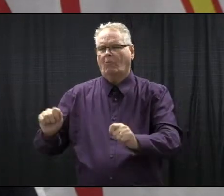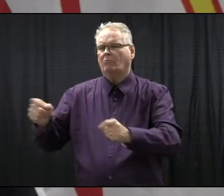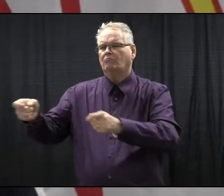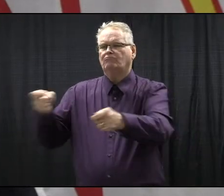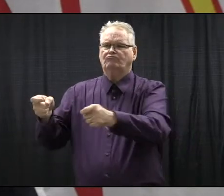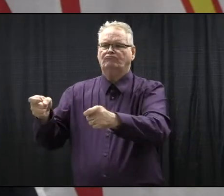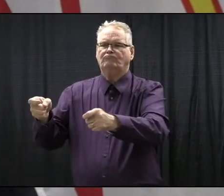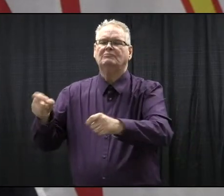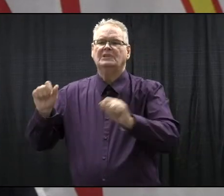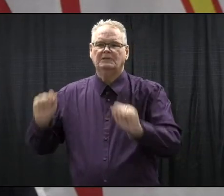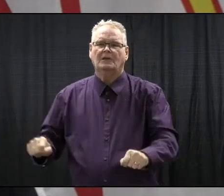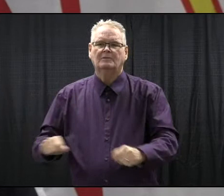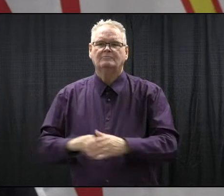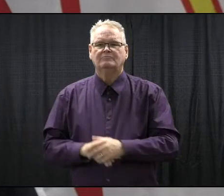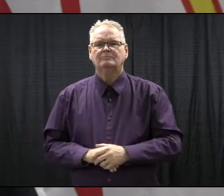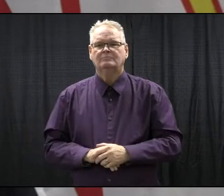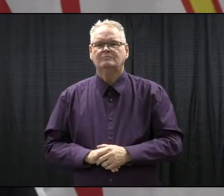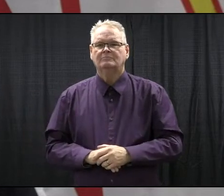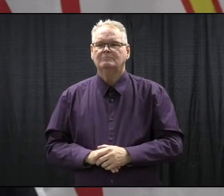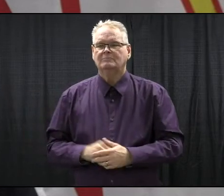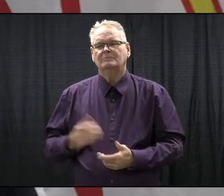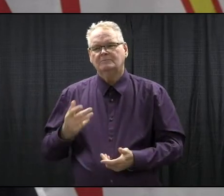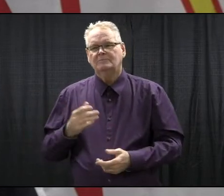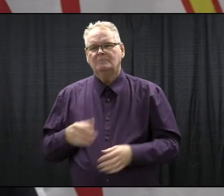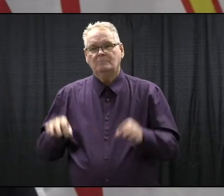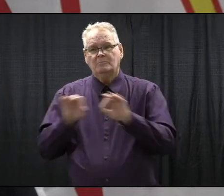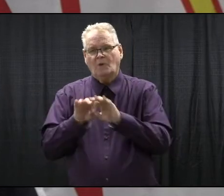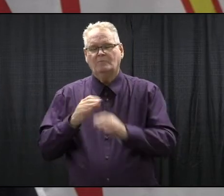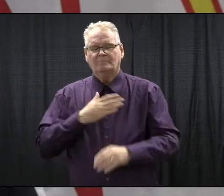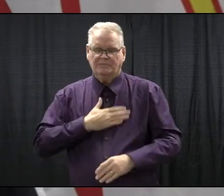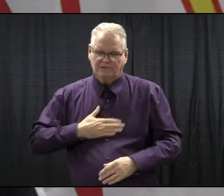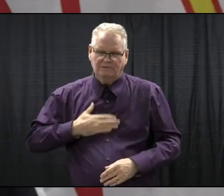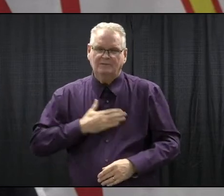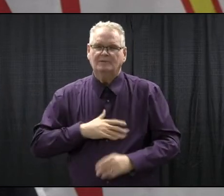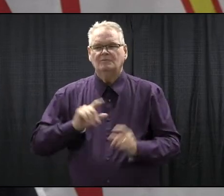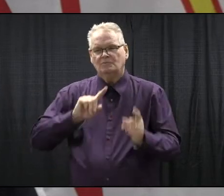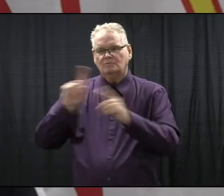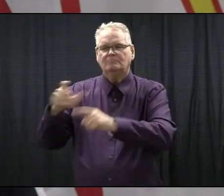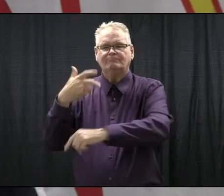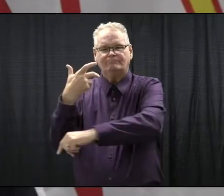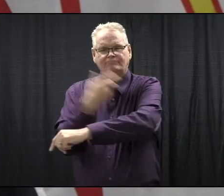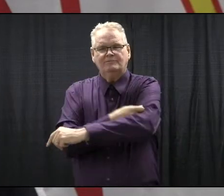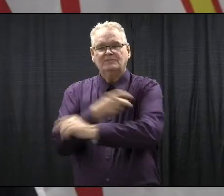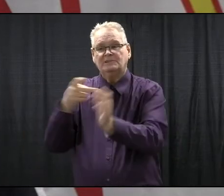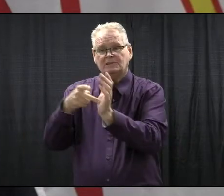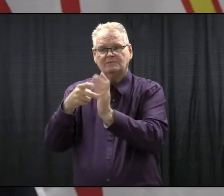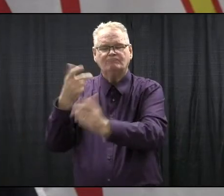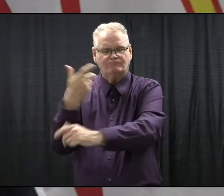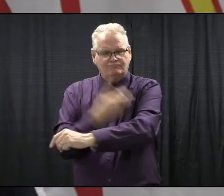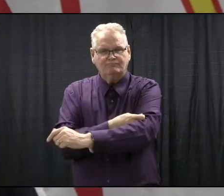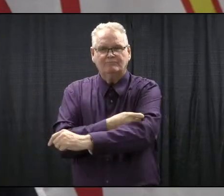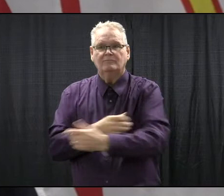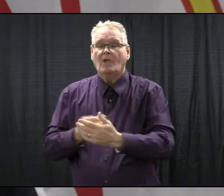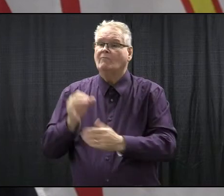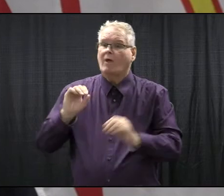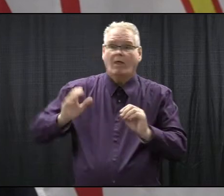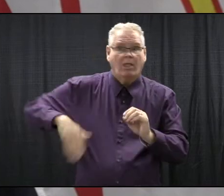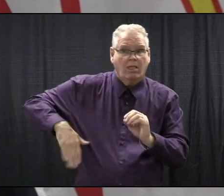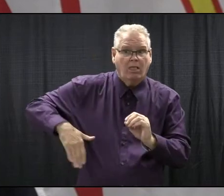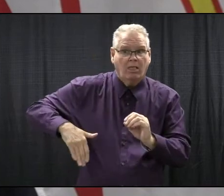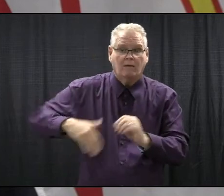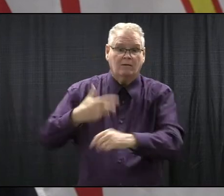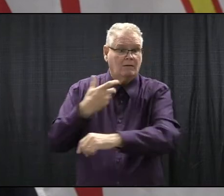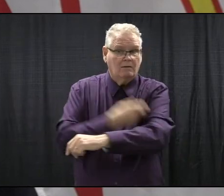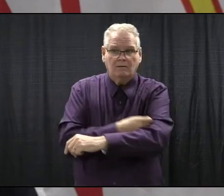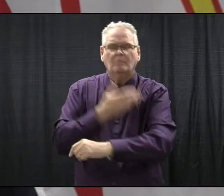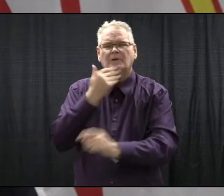protect yourself and those around you. Get tested if you are showing any symptoms, and stay informed on current public health